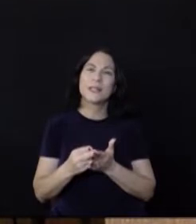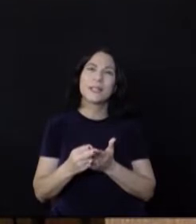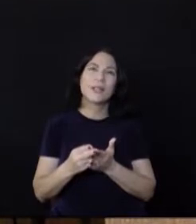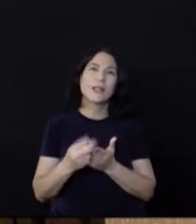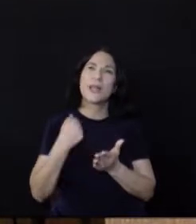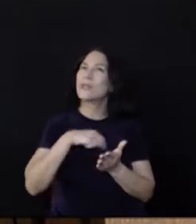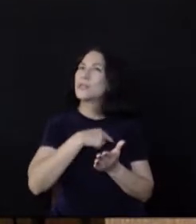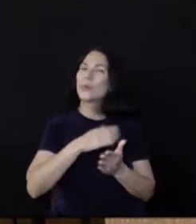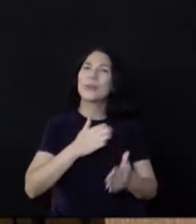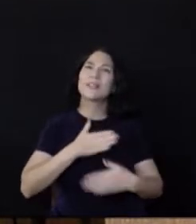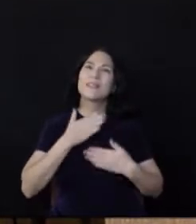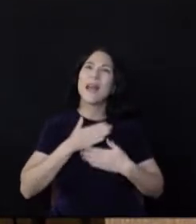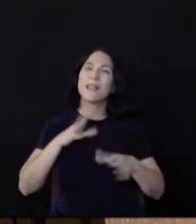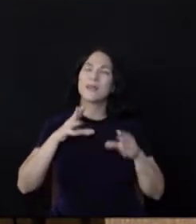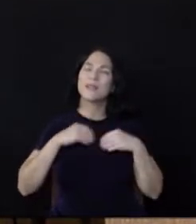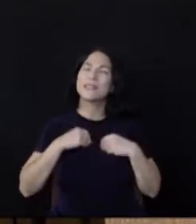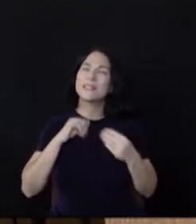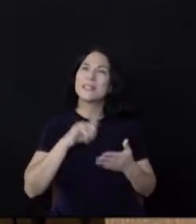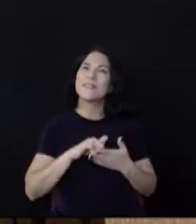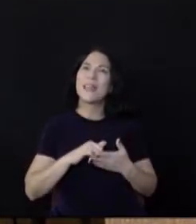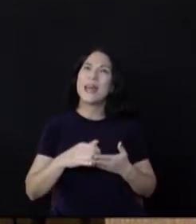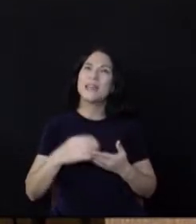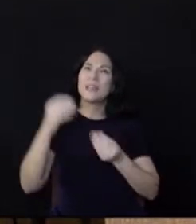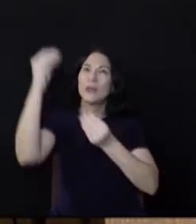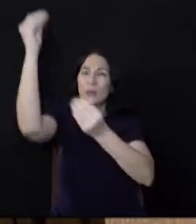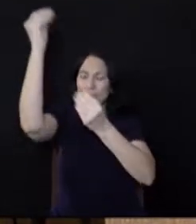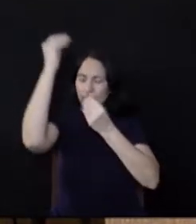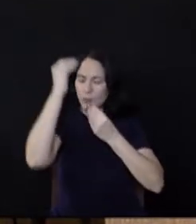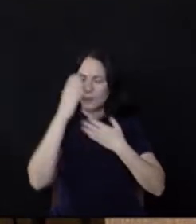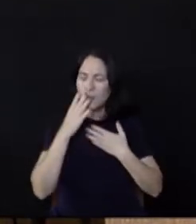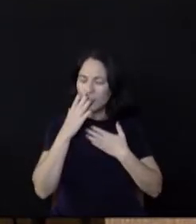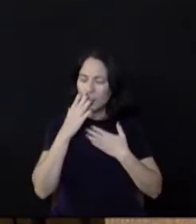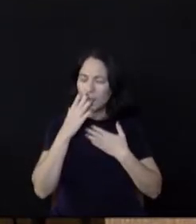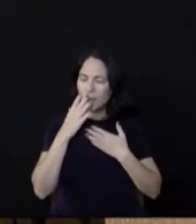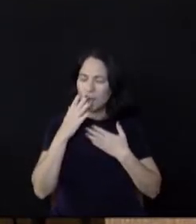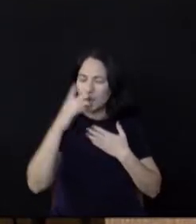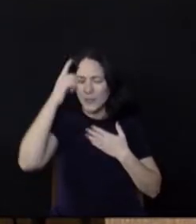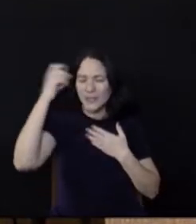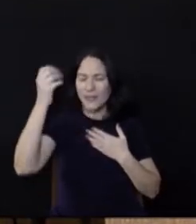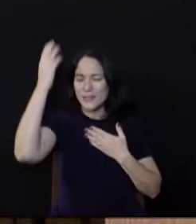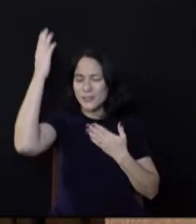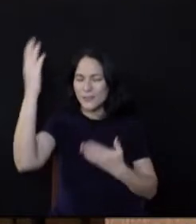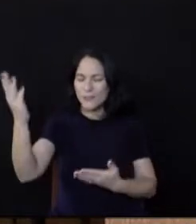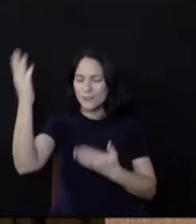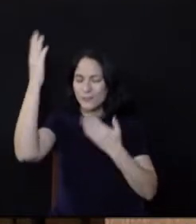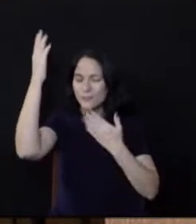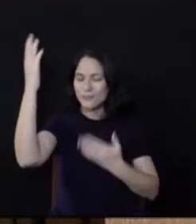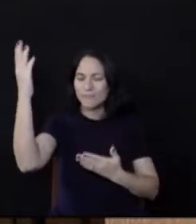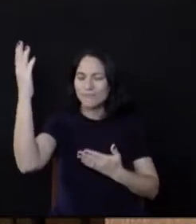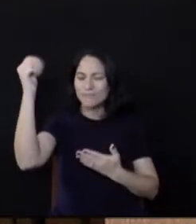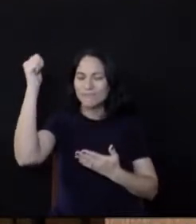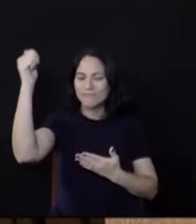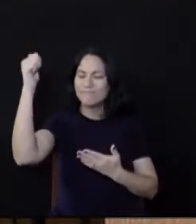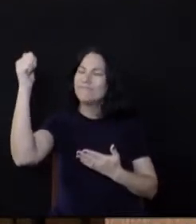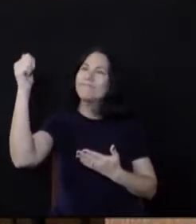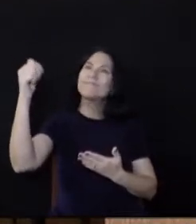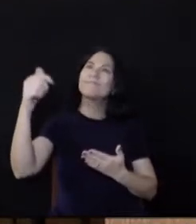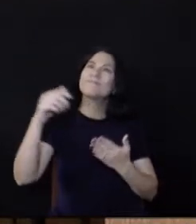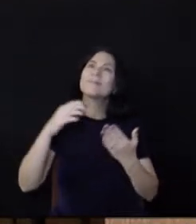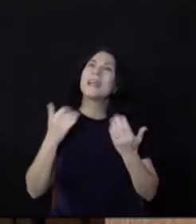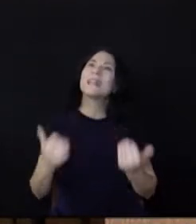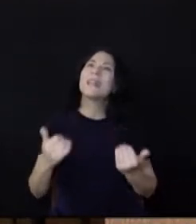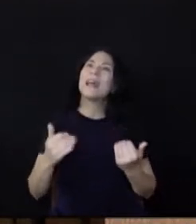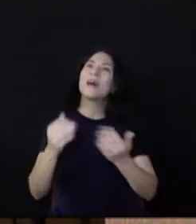And so we gladly receive that as you offer it because of who you are this morning. Open our hearts now,